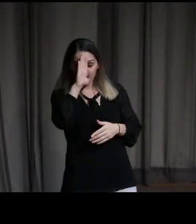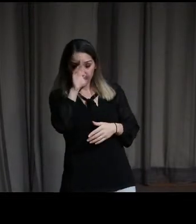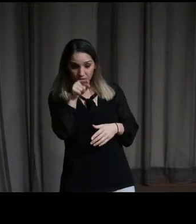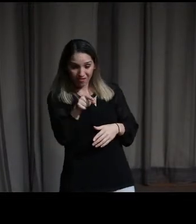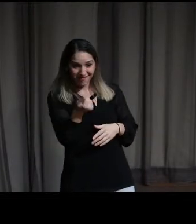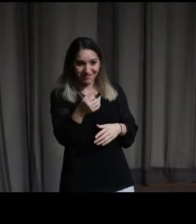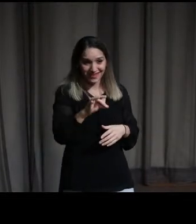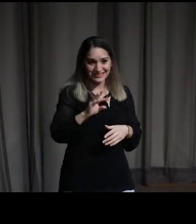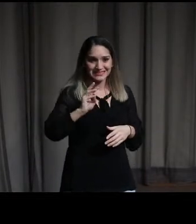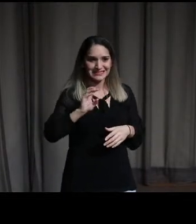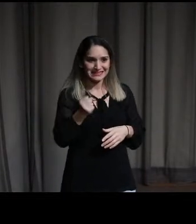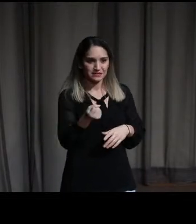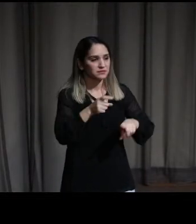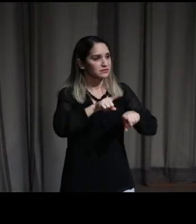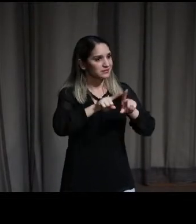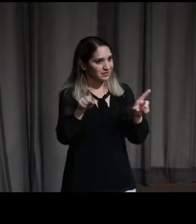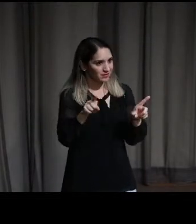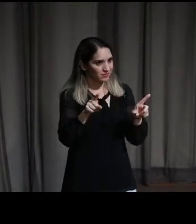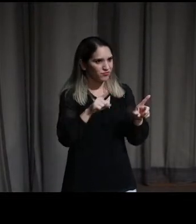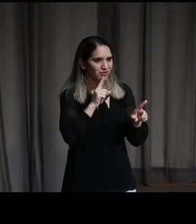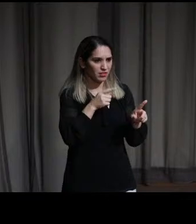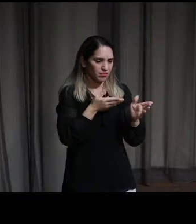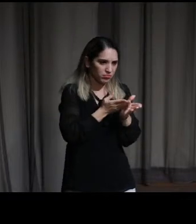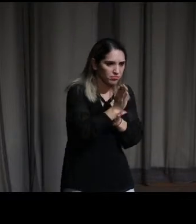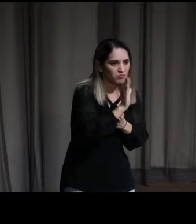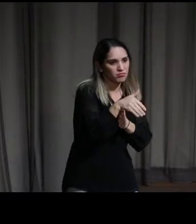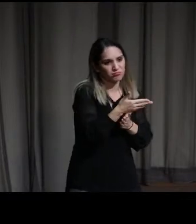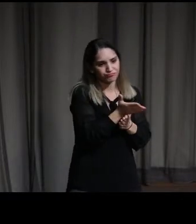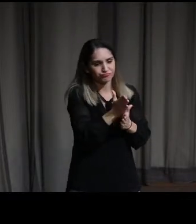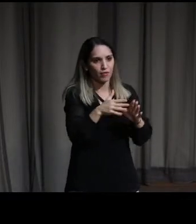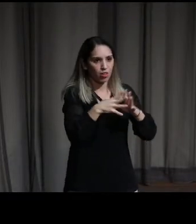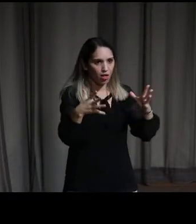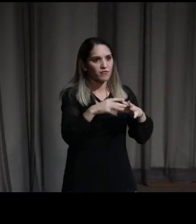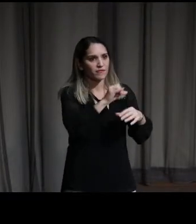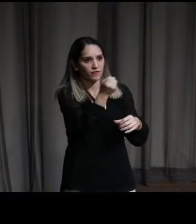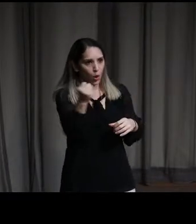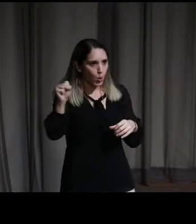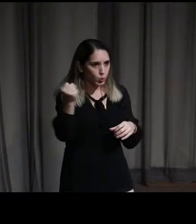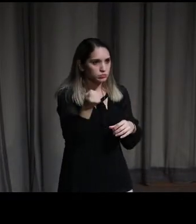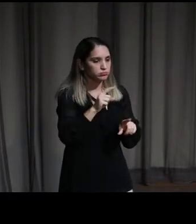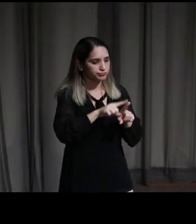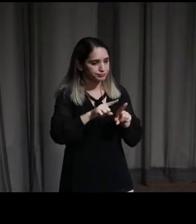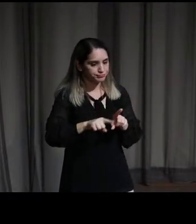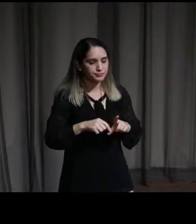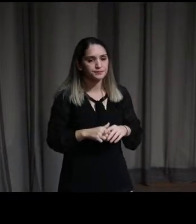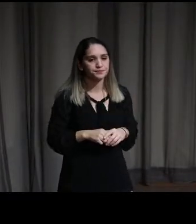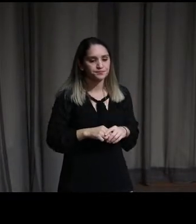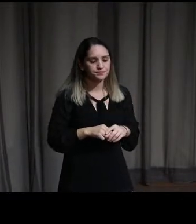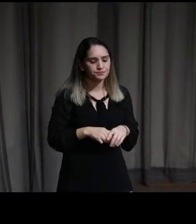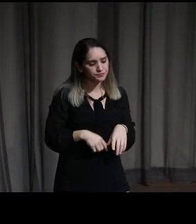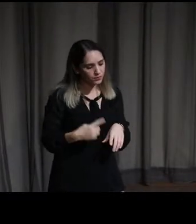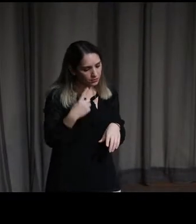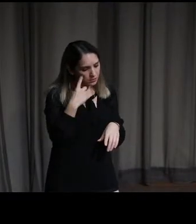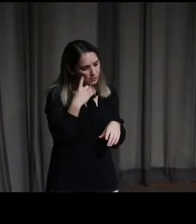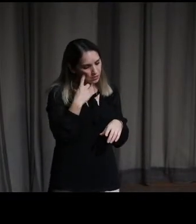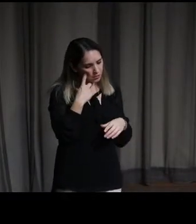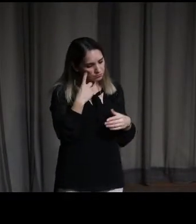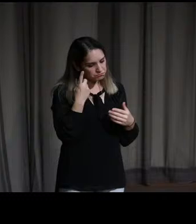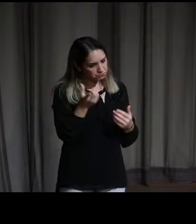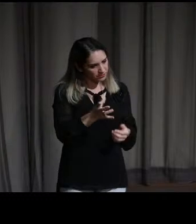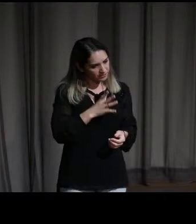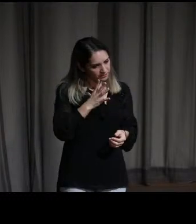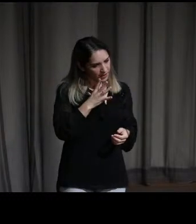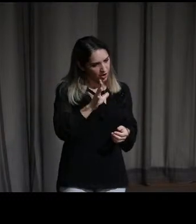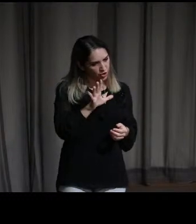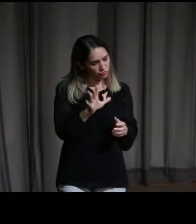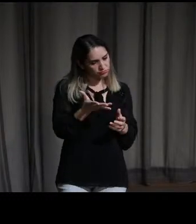artists navigating this line in one way or another. Would you say that it's a fair statement to say that, you know,